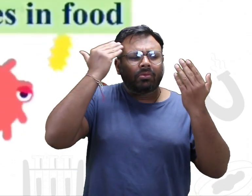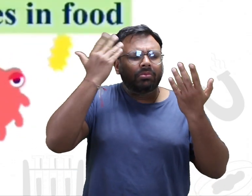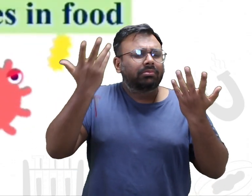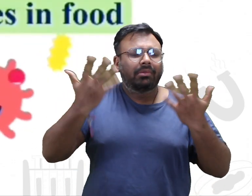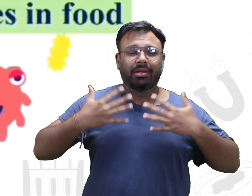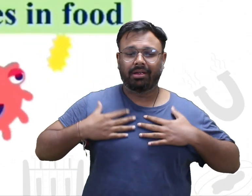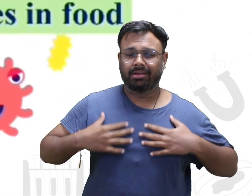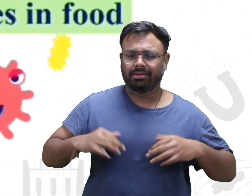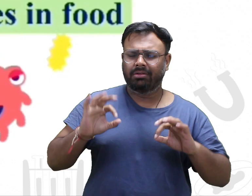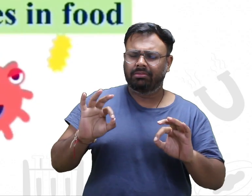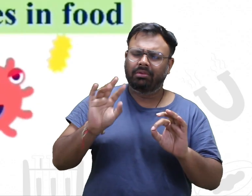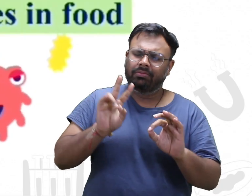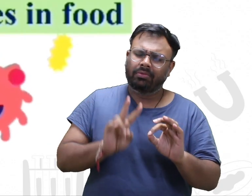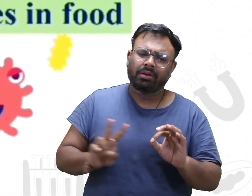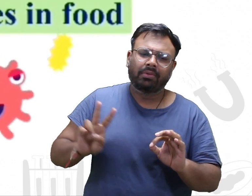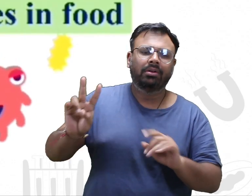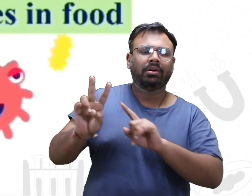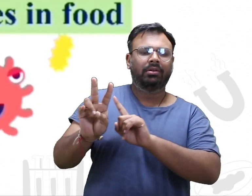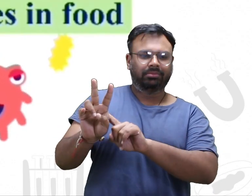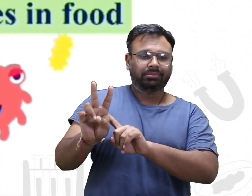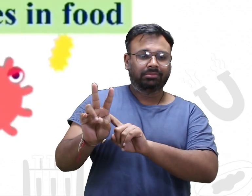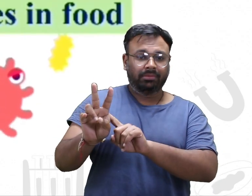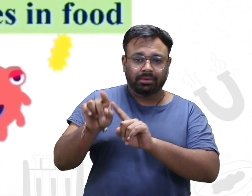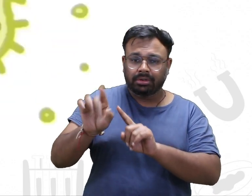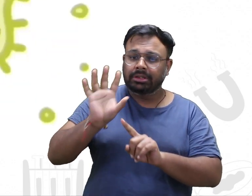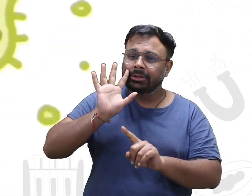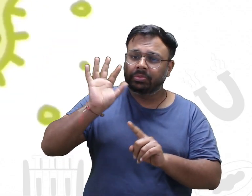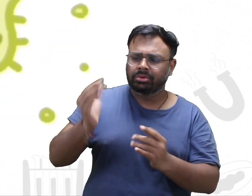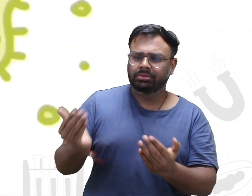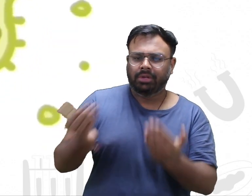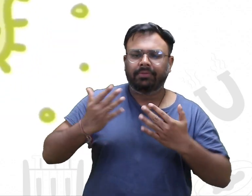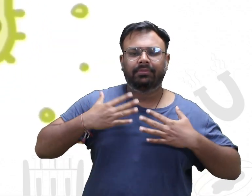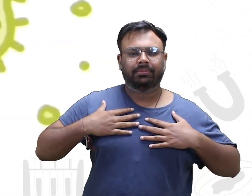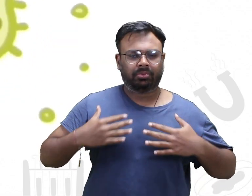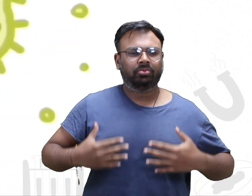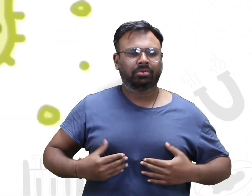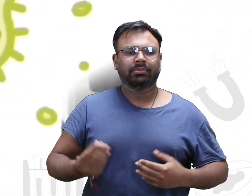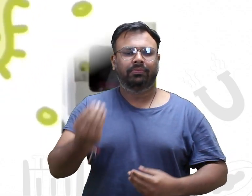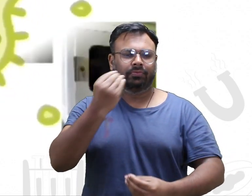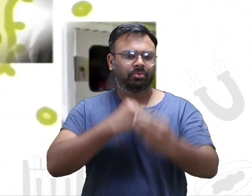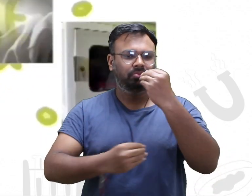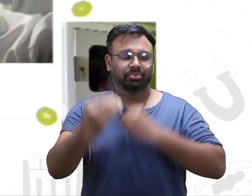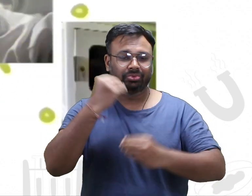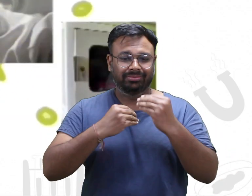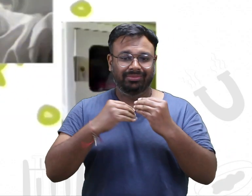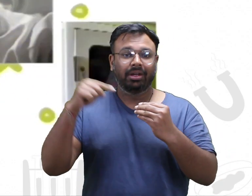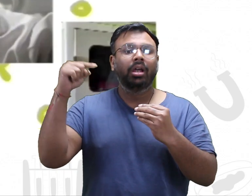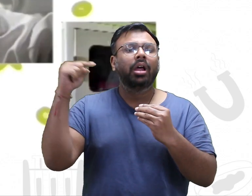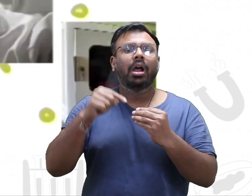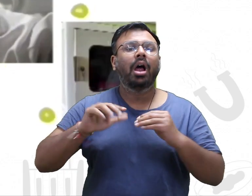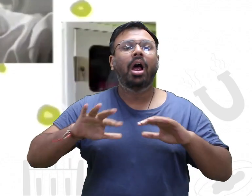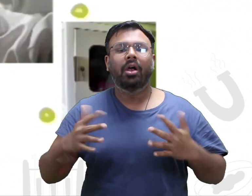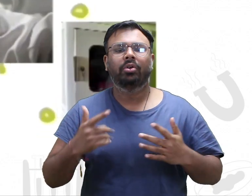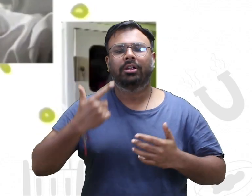As we know, health is wealth, and it is very important to ensure the safety of our food. Here, we